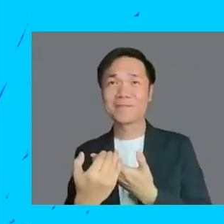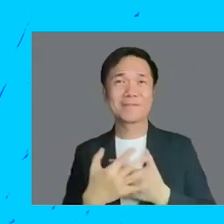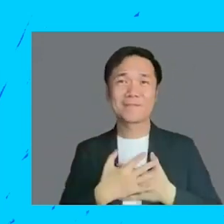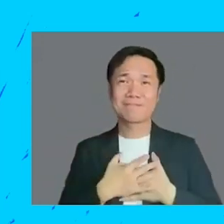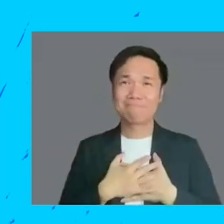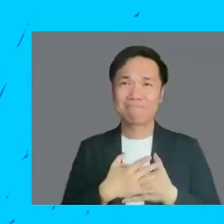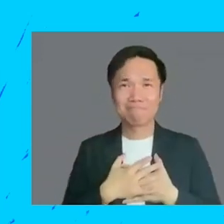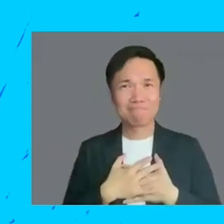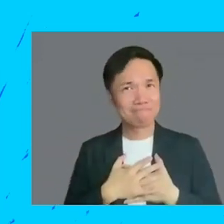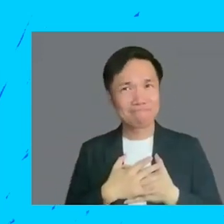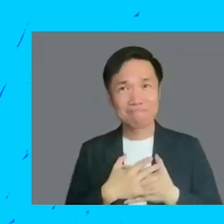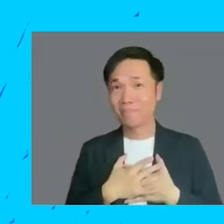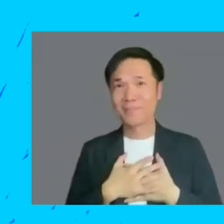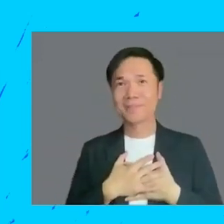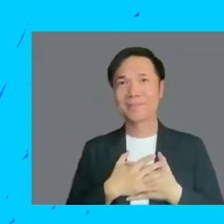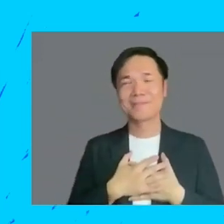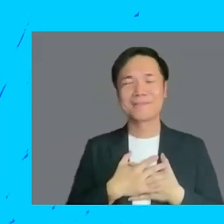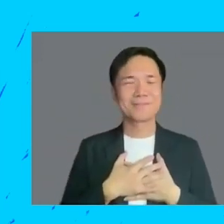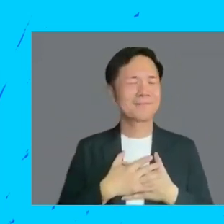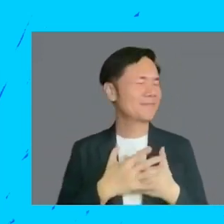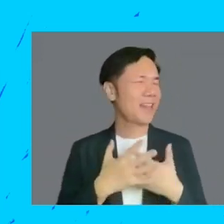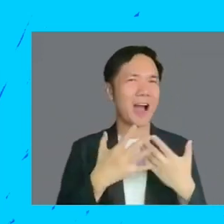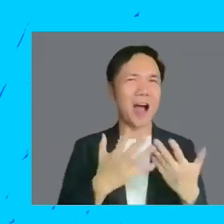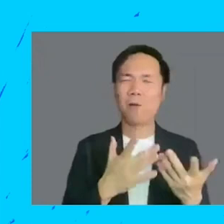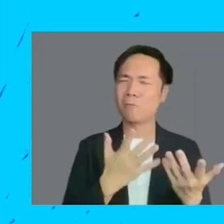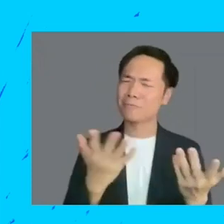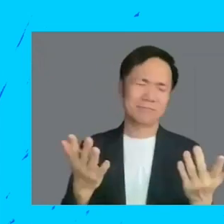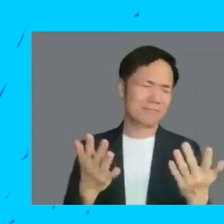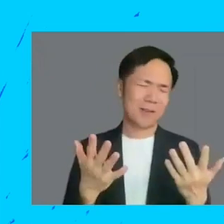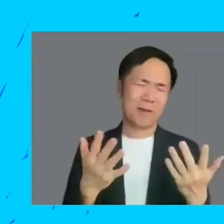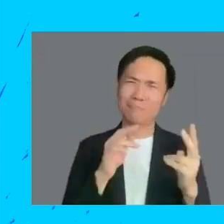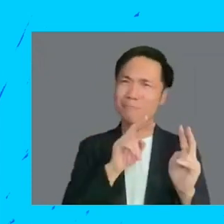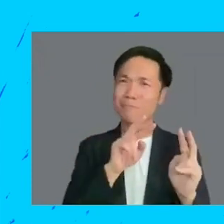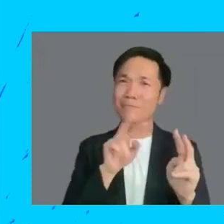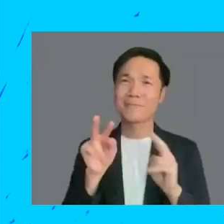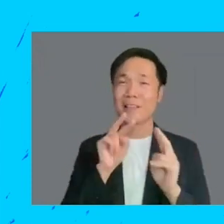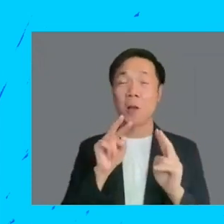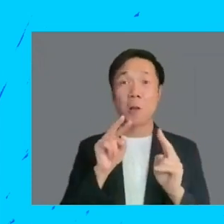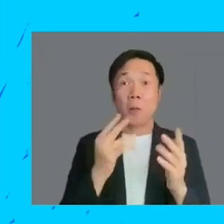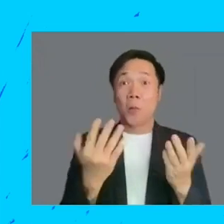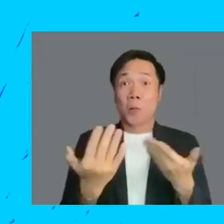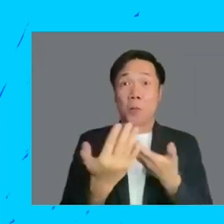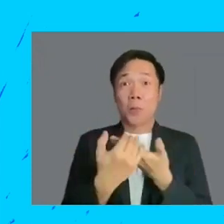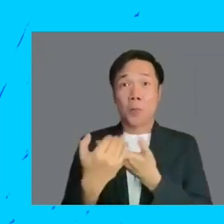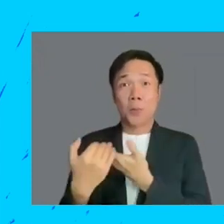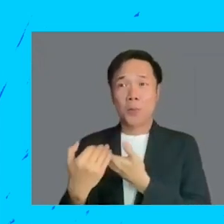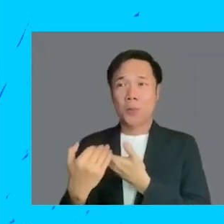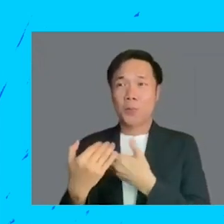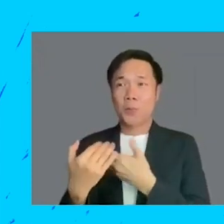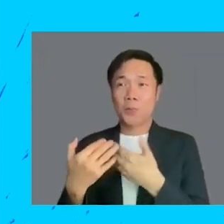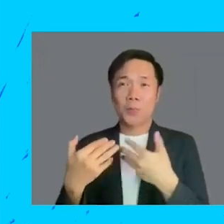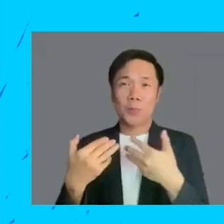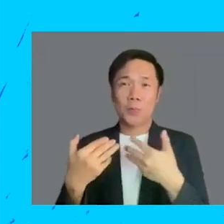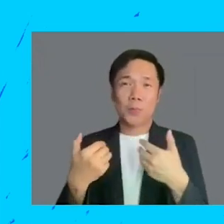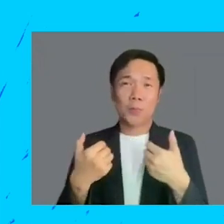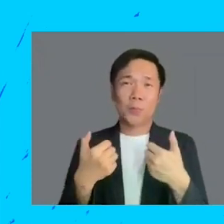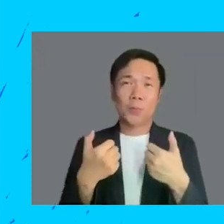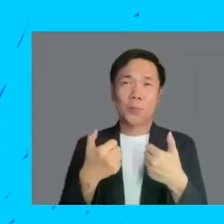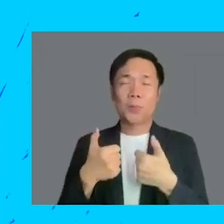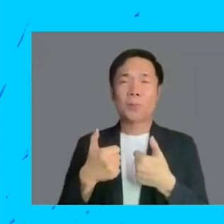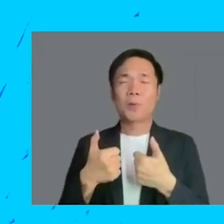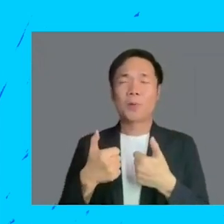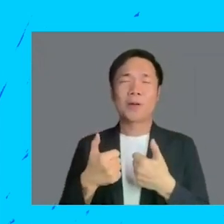It is such an exciting experience for us to have you all on this call. It is so, so fantastic